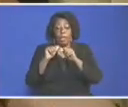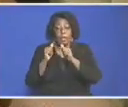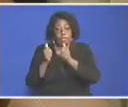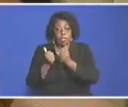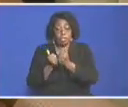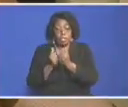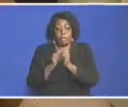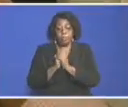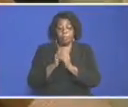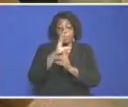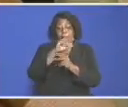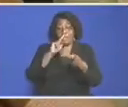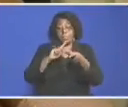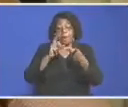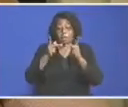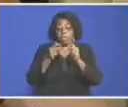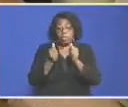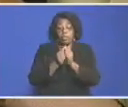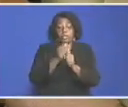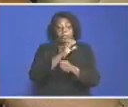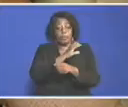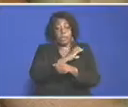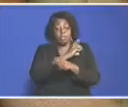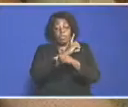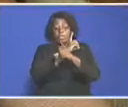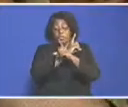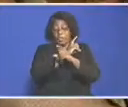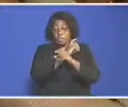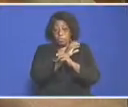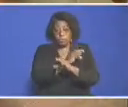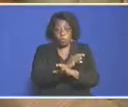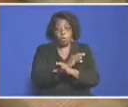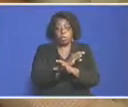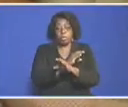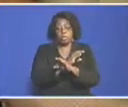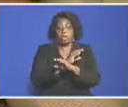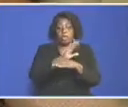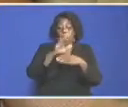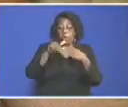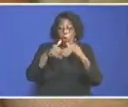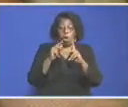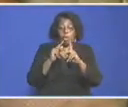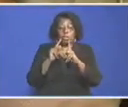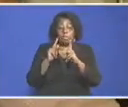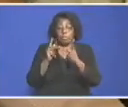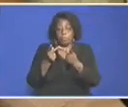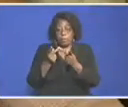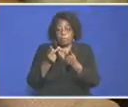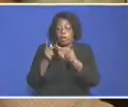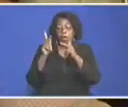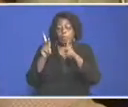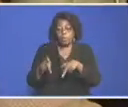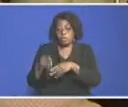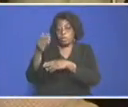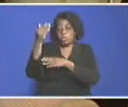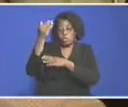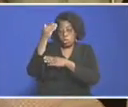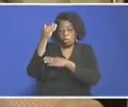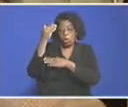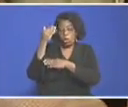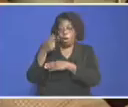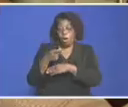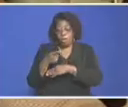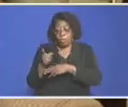there is a partnership with the Royal Bahamas Police Force, Defense Force, where all parties involved are aware of the presence